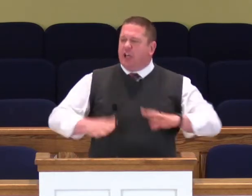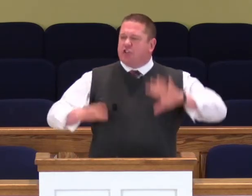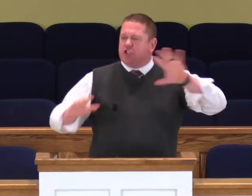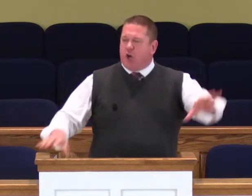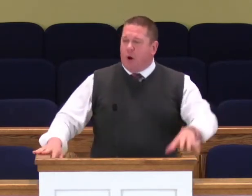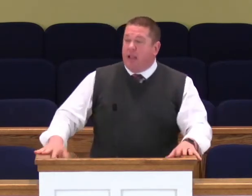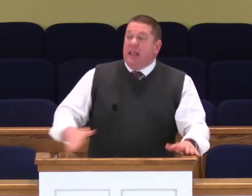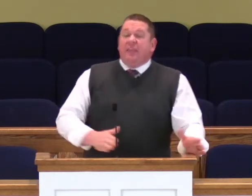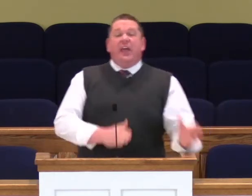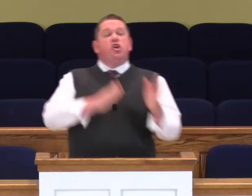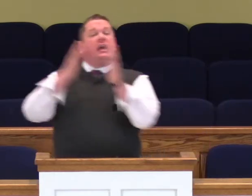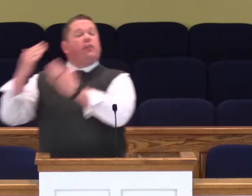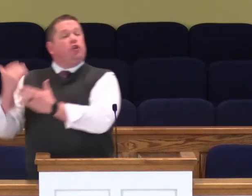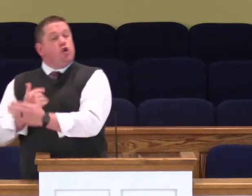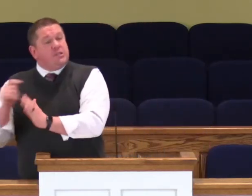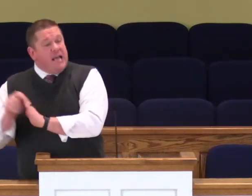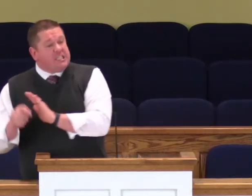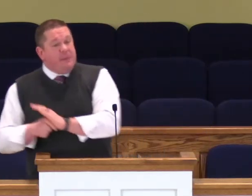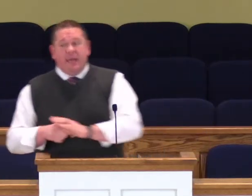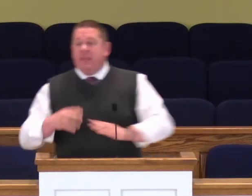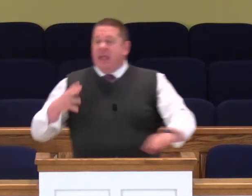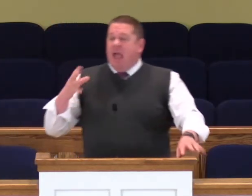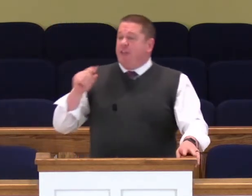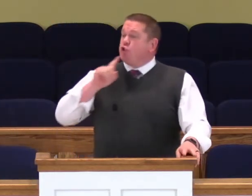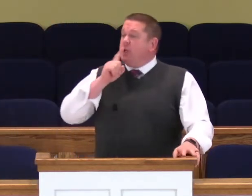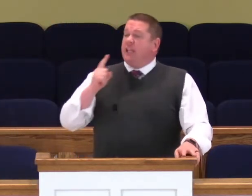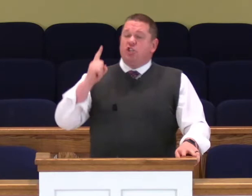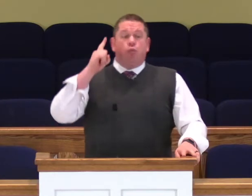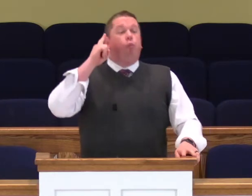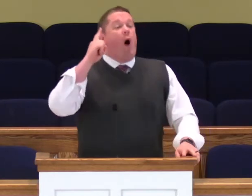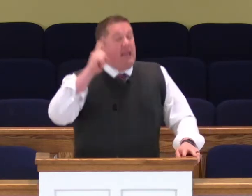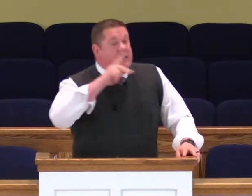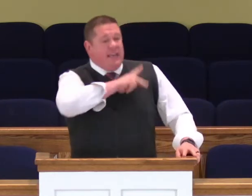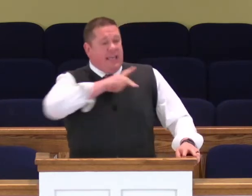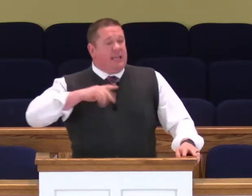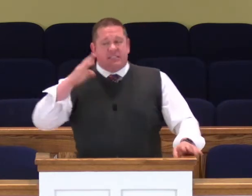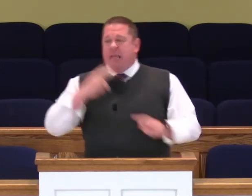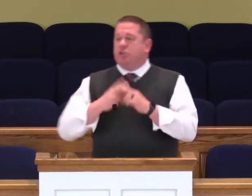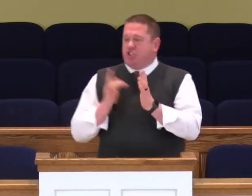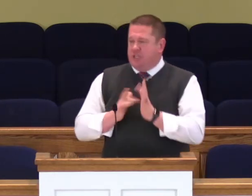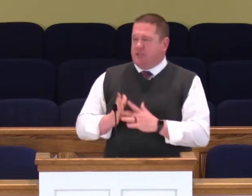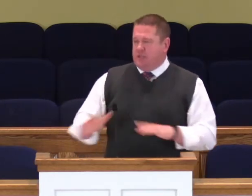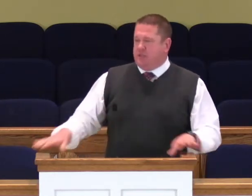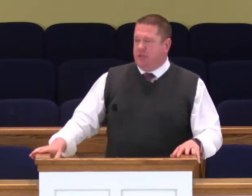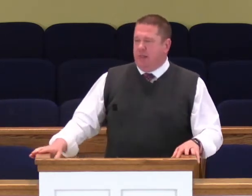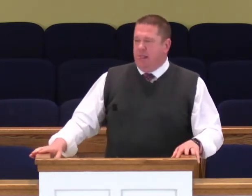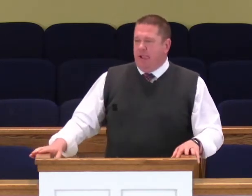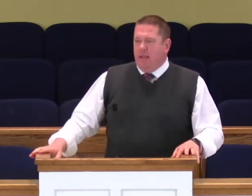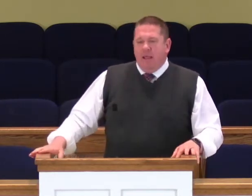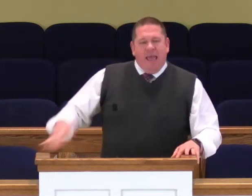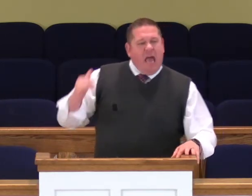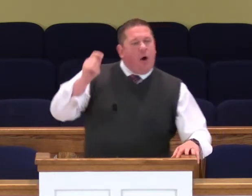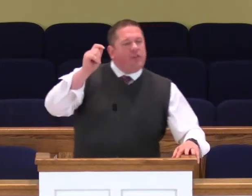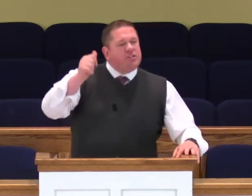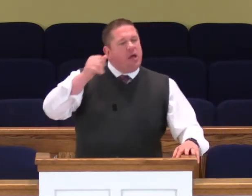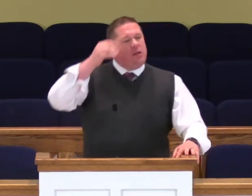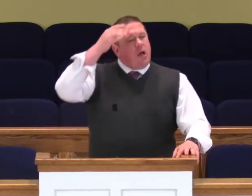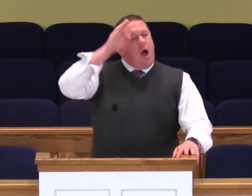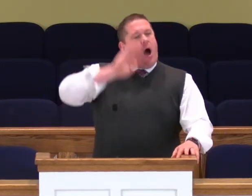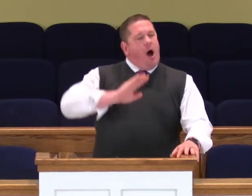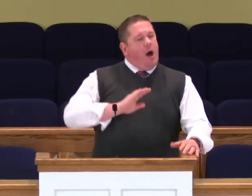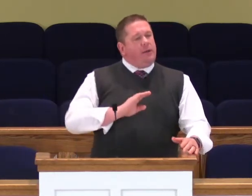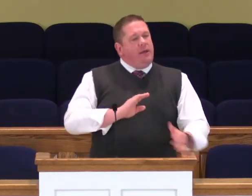and leaders and so on. Then you get into the New Testament, and there's really just one king, and his name is Jesus. And now all of a